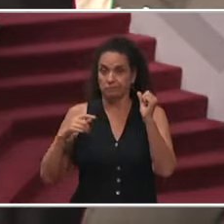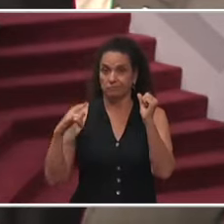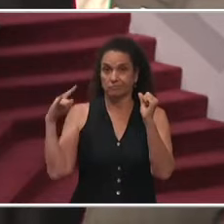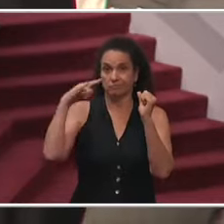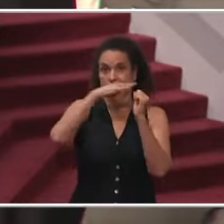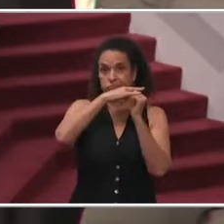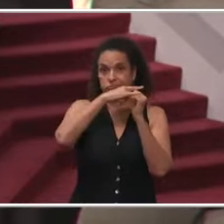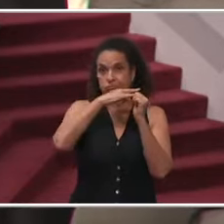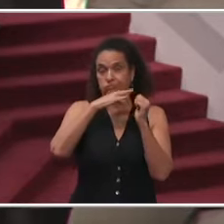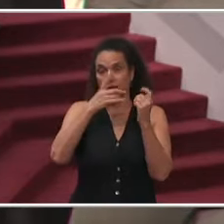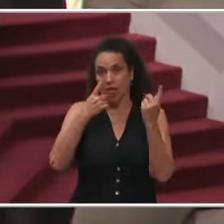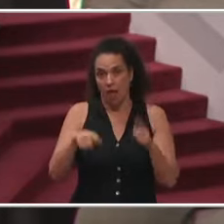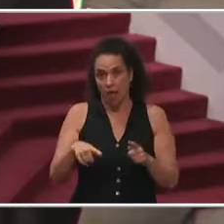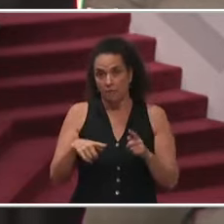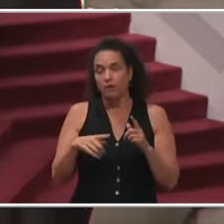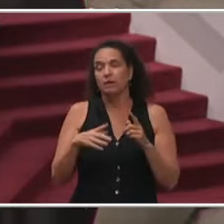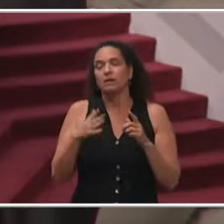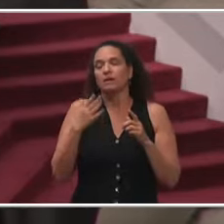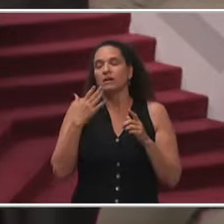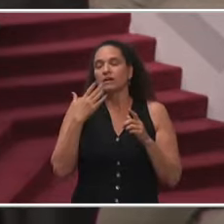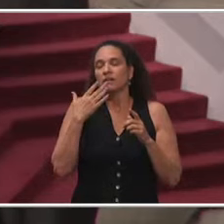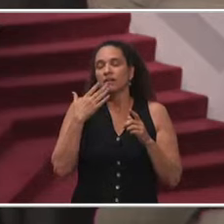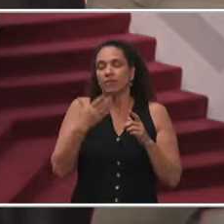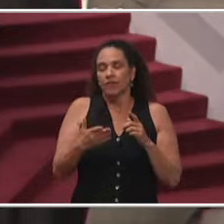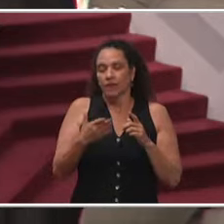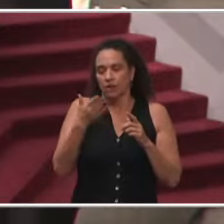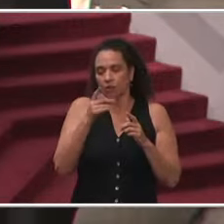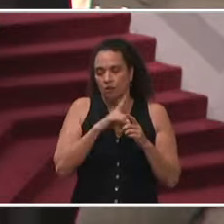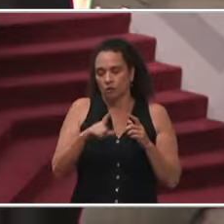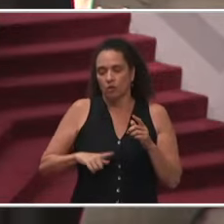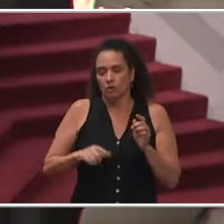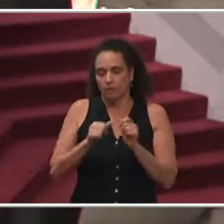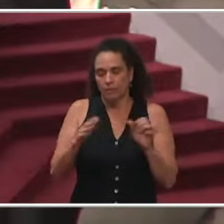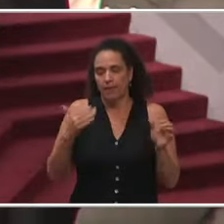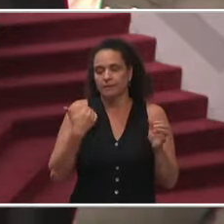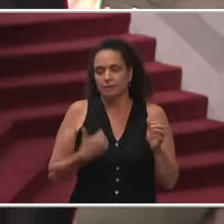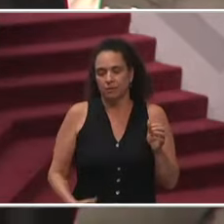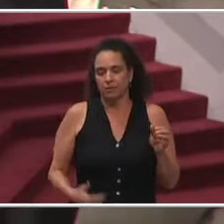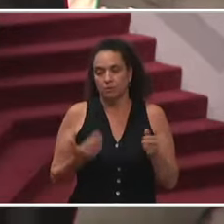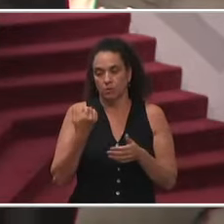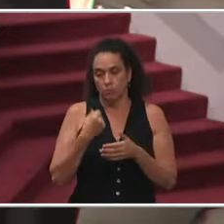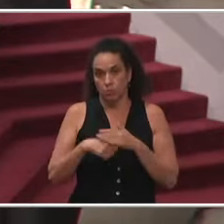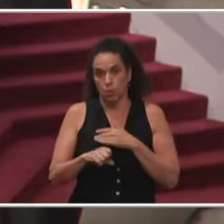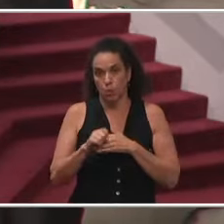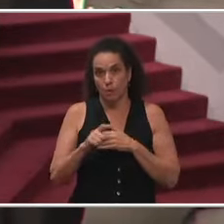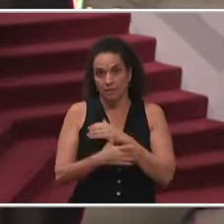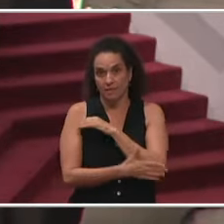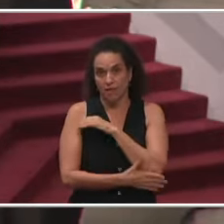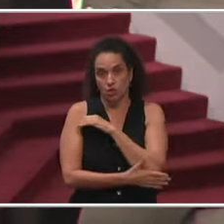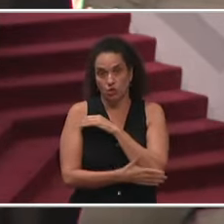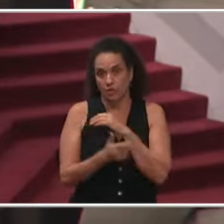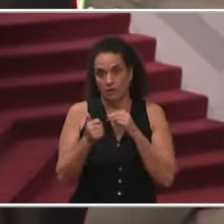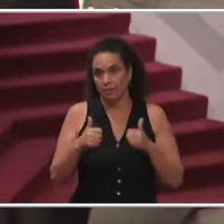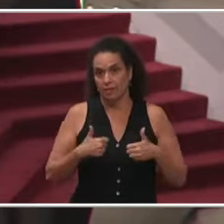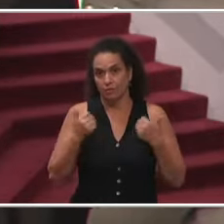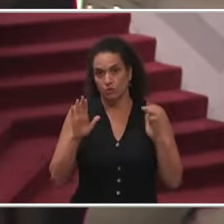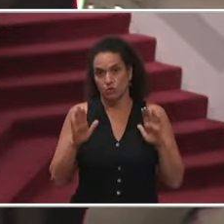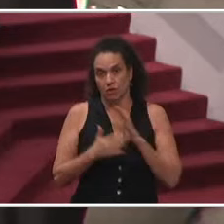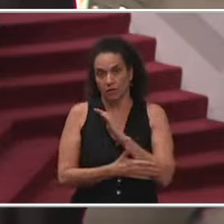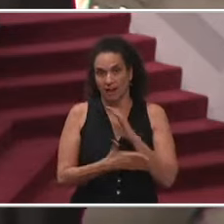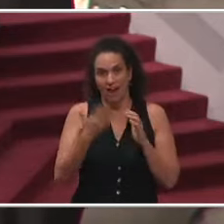attacks. And I thank you, Lord, for blessing me to be born in this nation and live in this great country. I don't know of another place, another country I could live